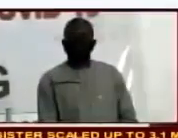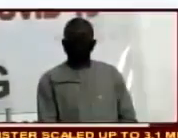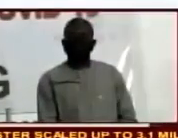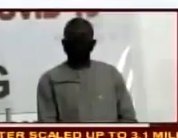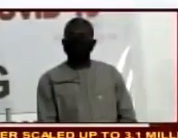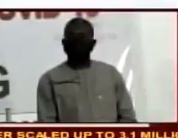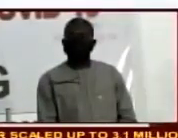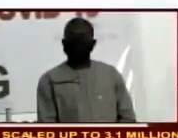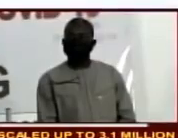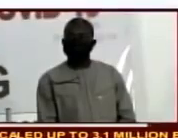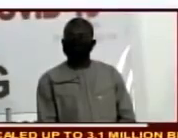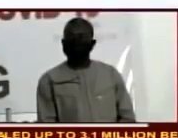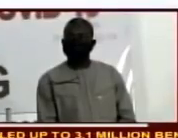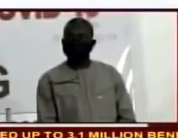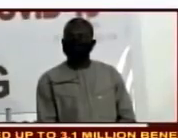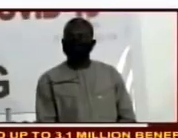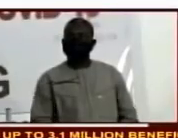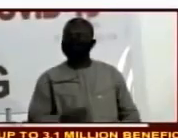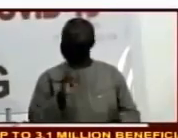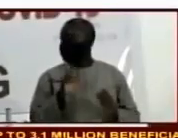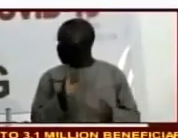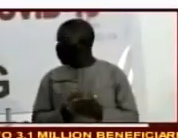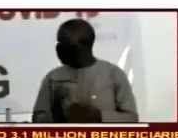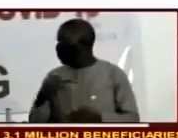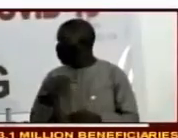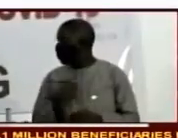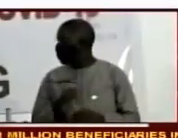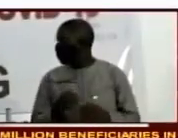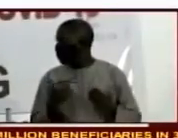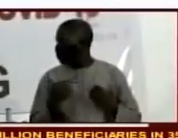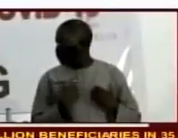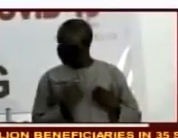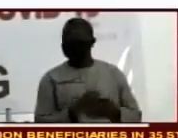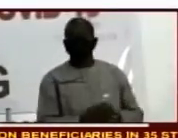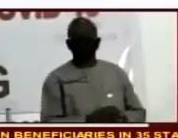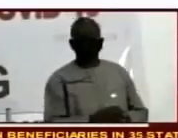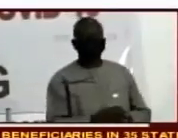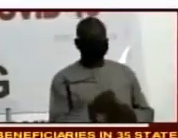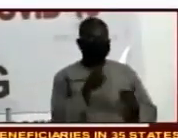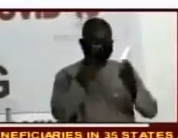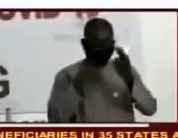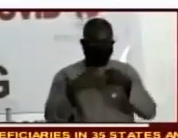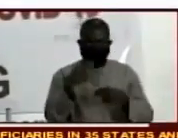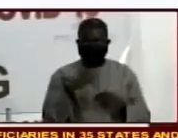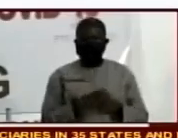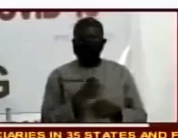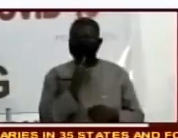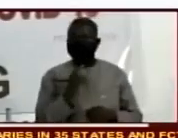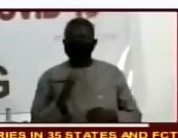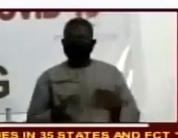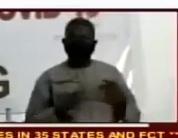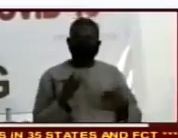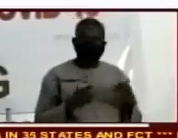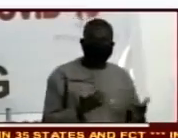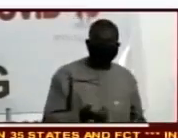And I want to say that the people you refer to as comedians and entertainers,